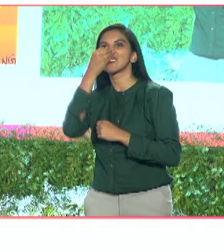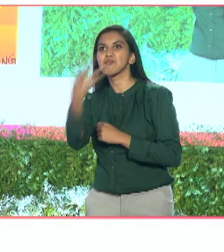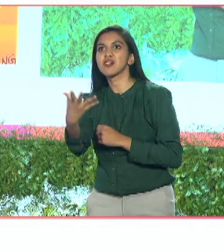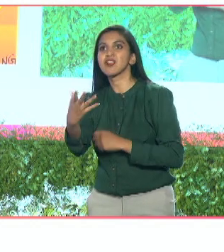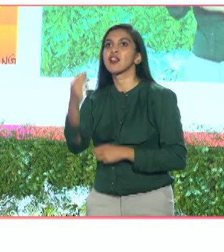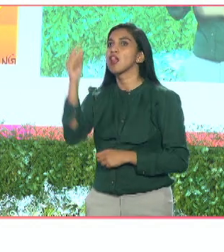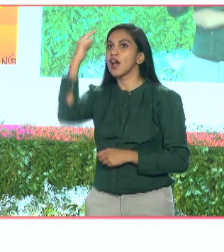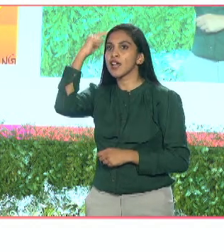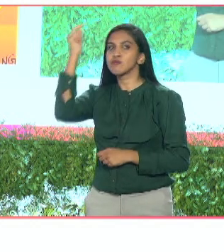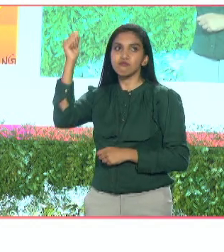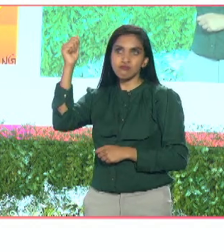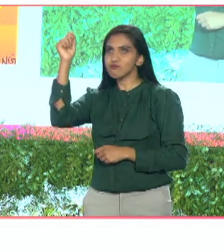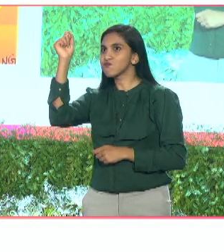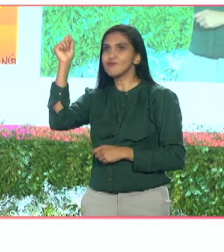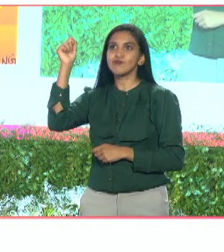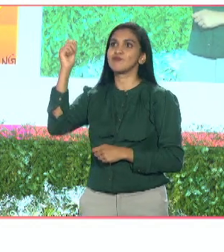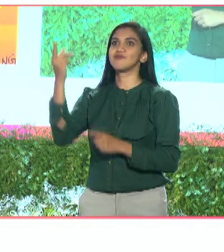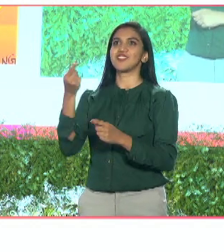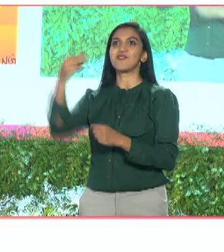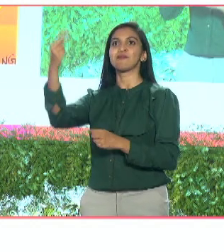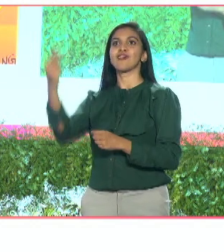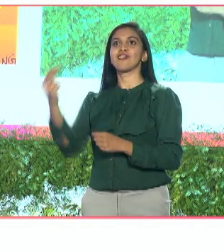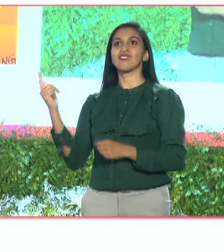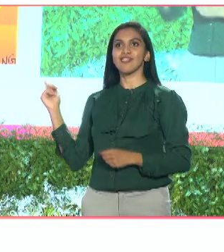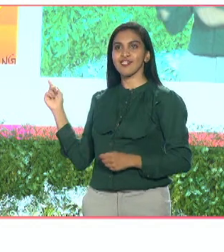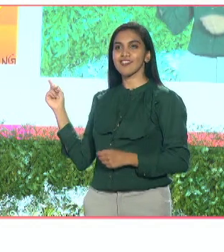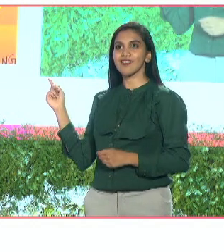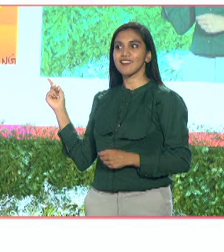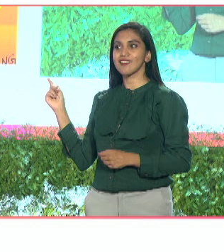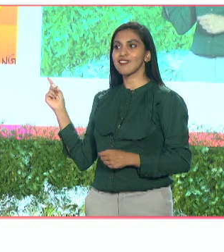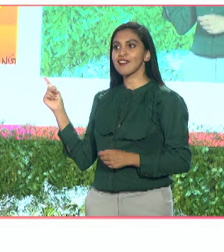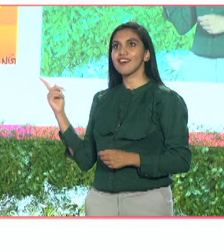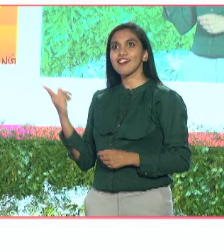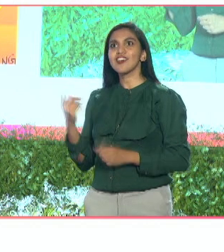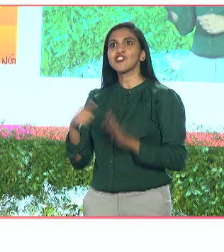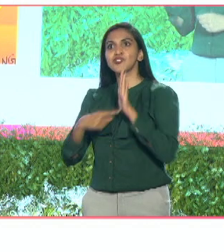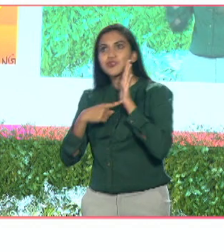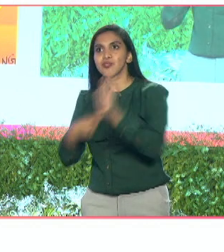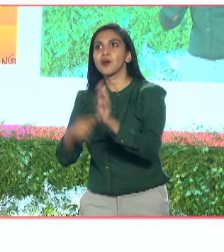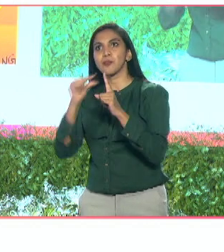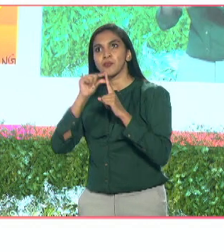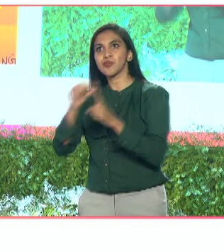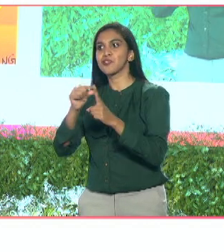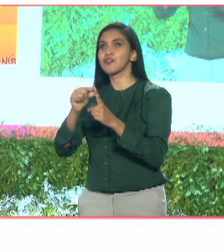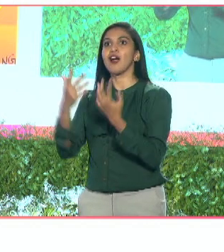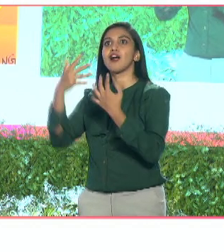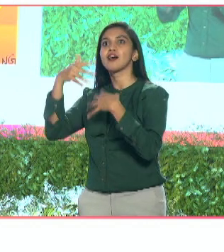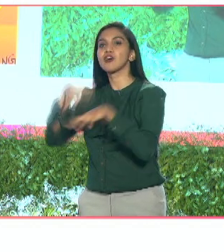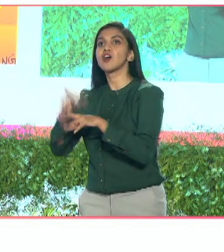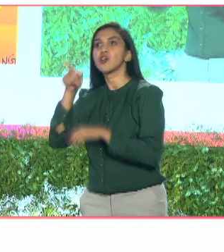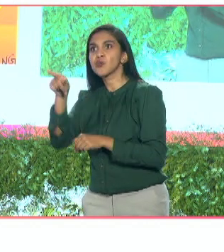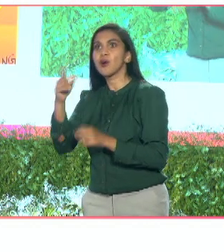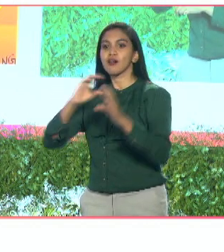movements. So this is something that evident here when a person with disability is given a proper tool to